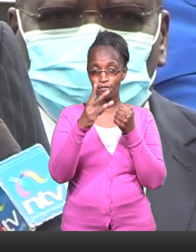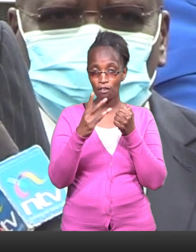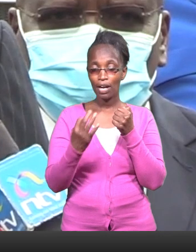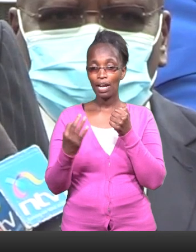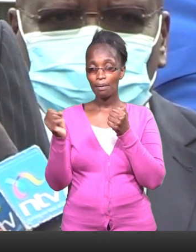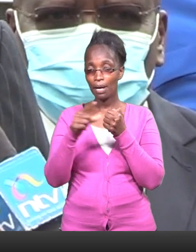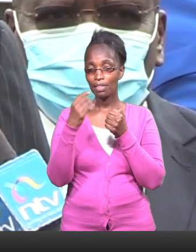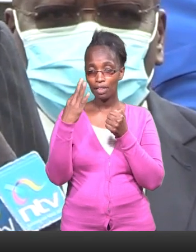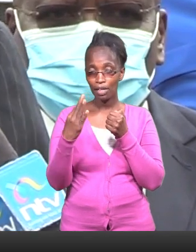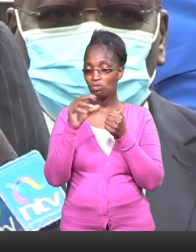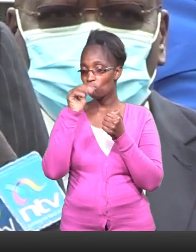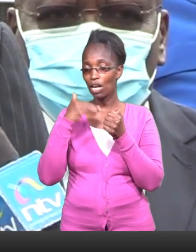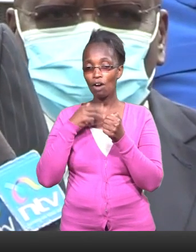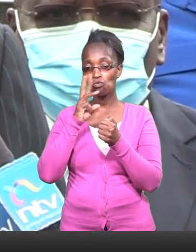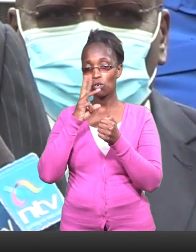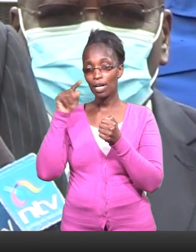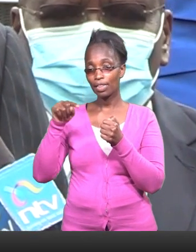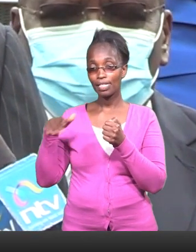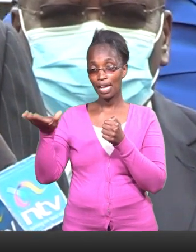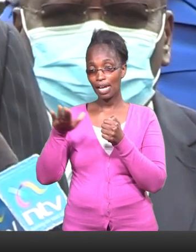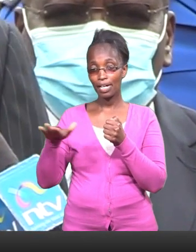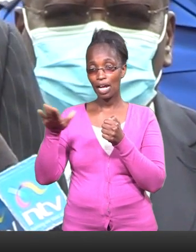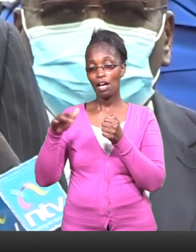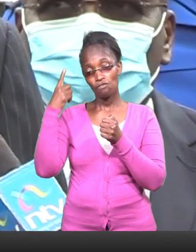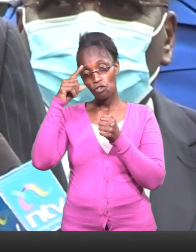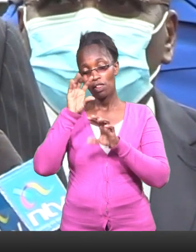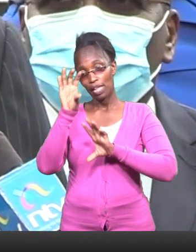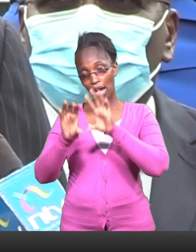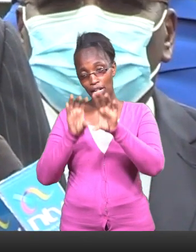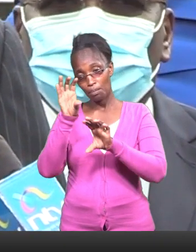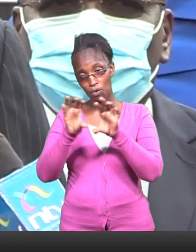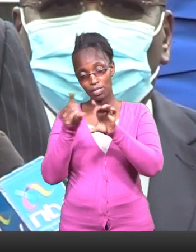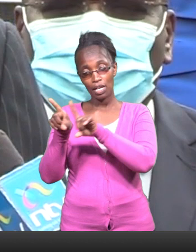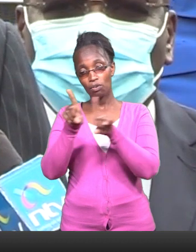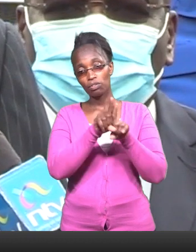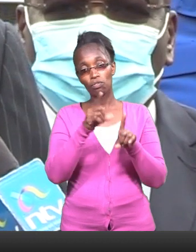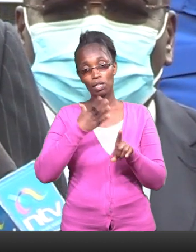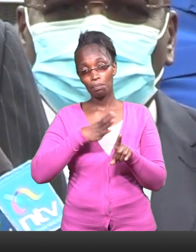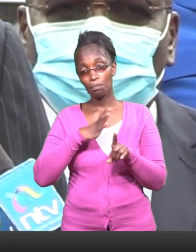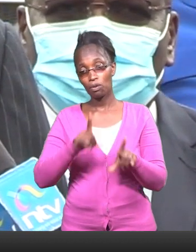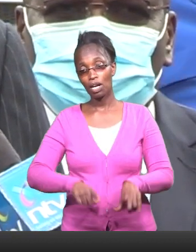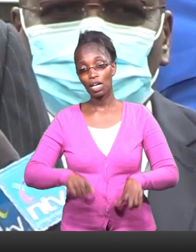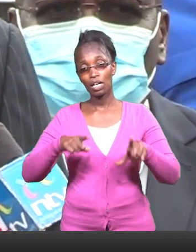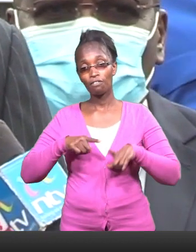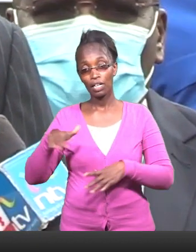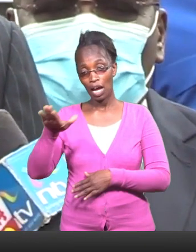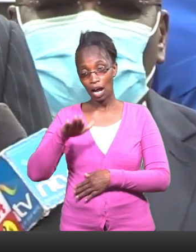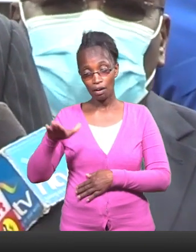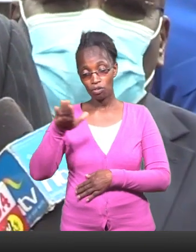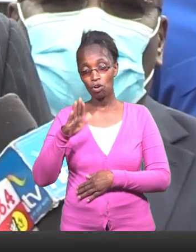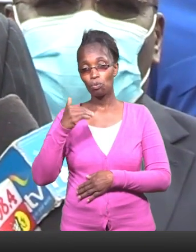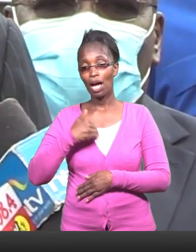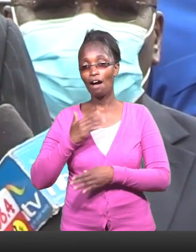in March to May, we have no water in most of these areas for the animals and the residents